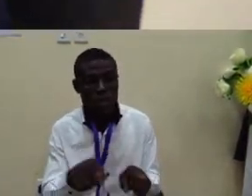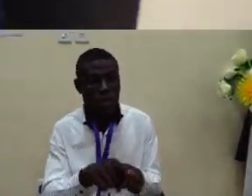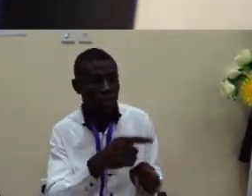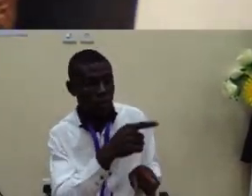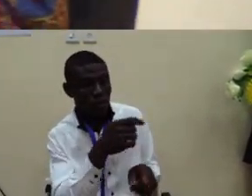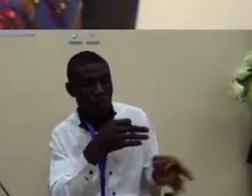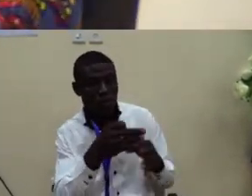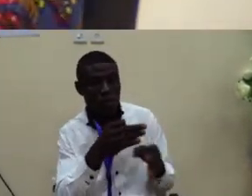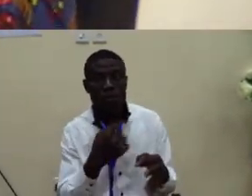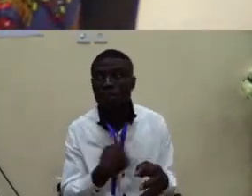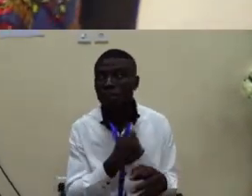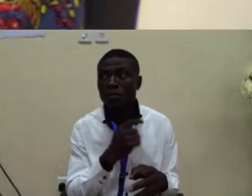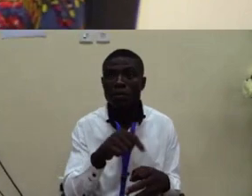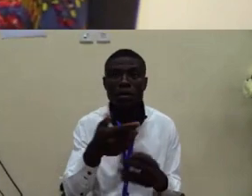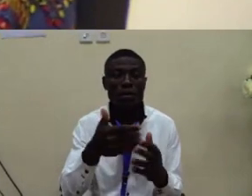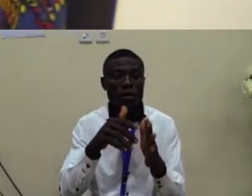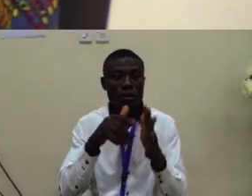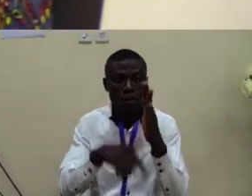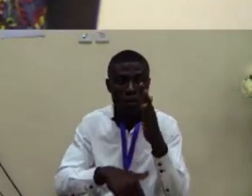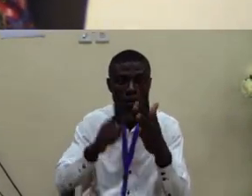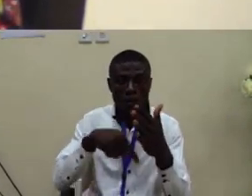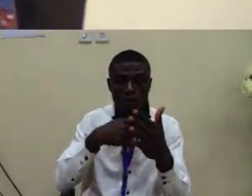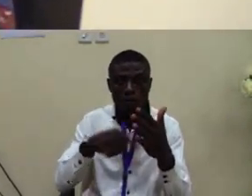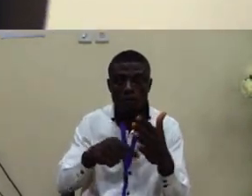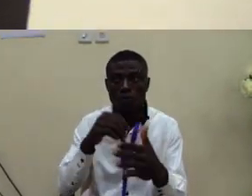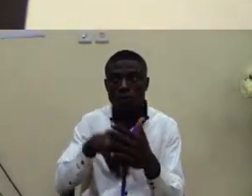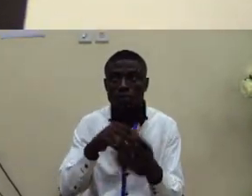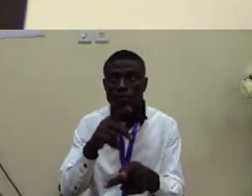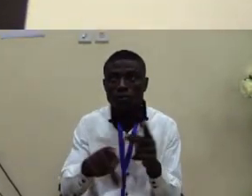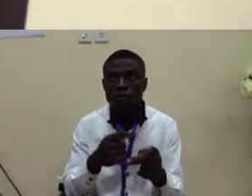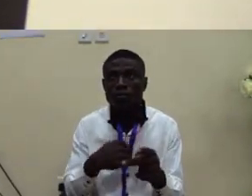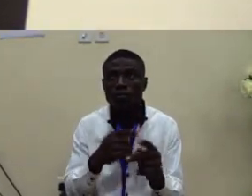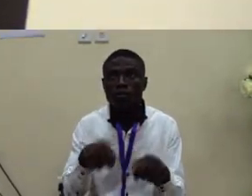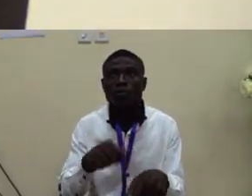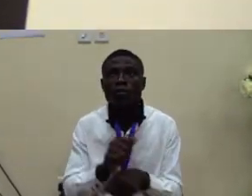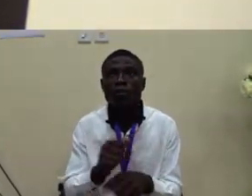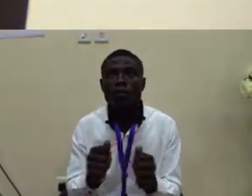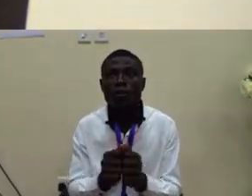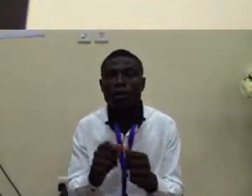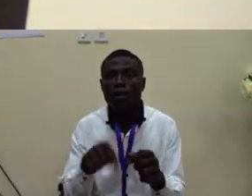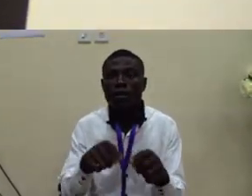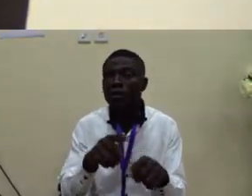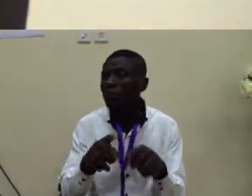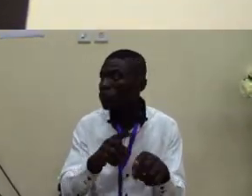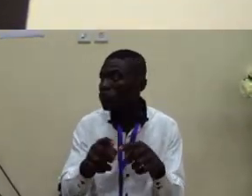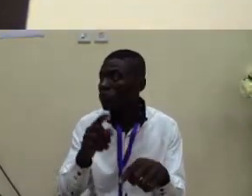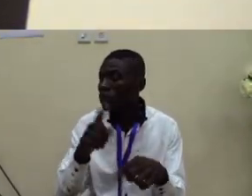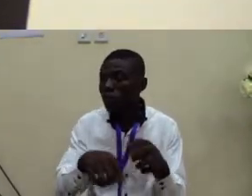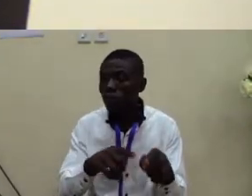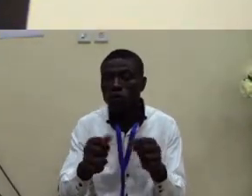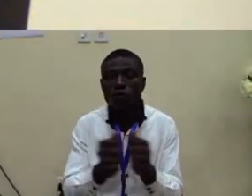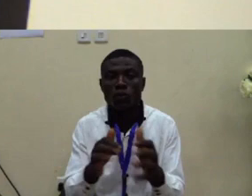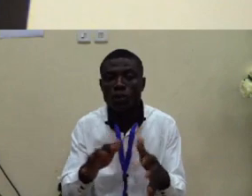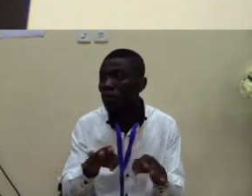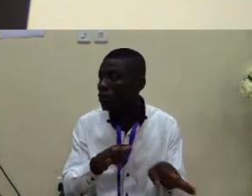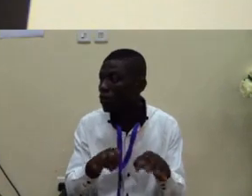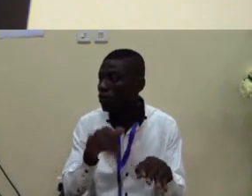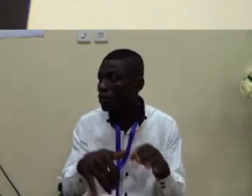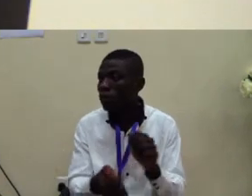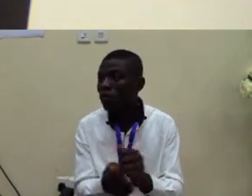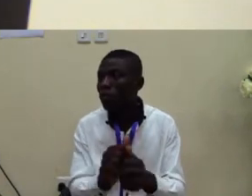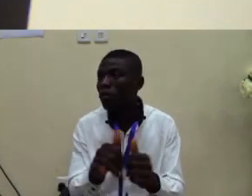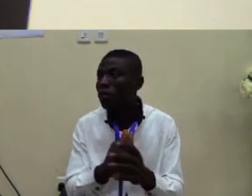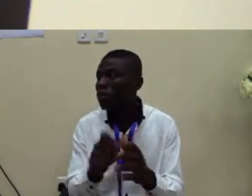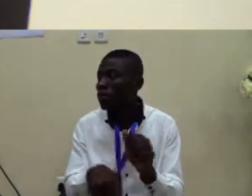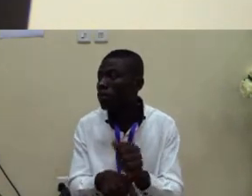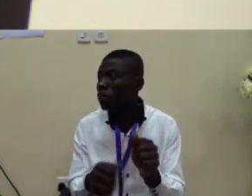said, to reduce stigma and discrimination, you can't do without a social behavior change